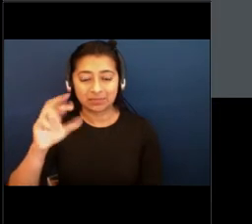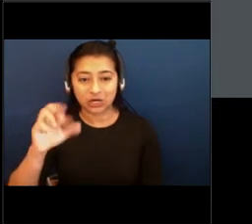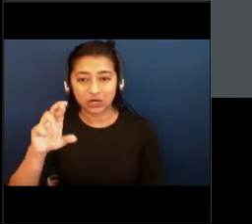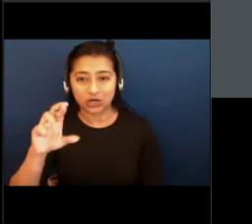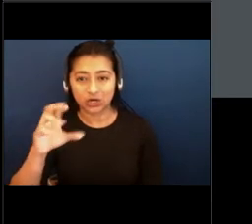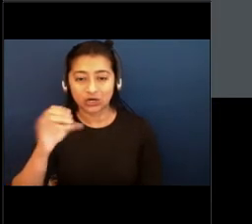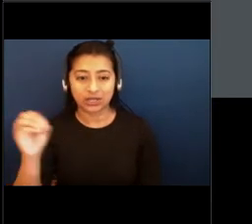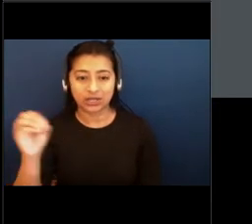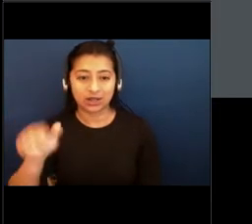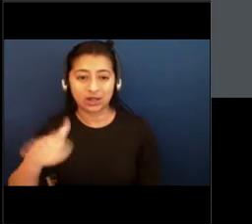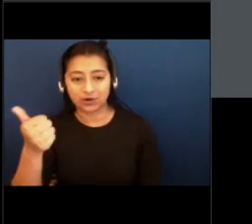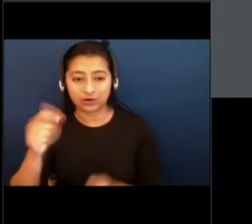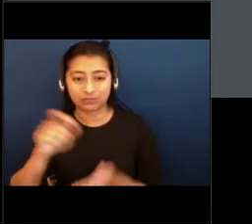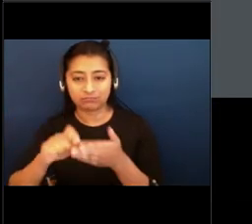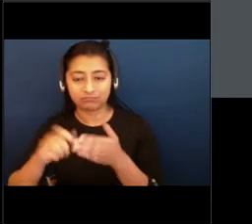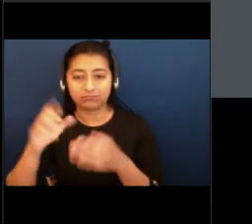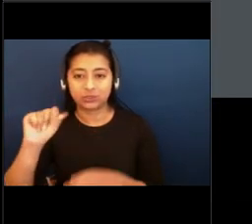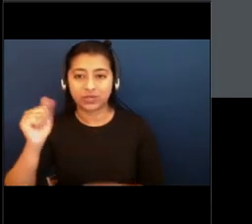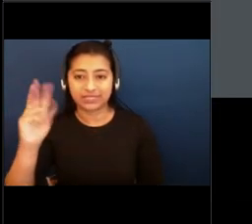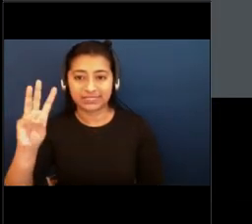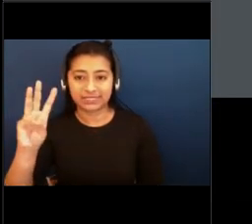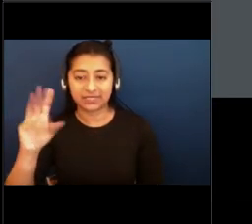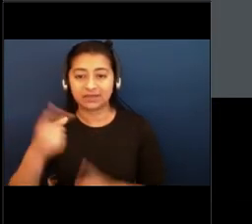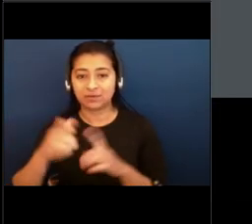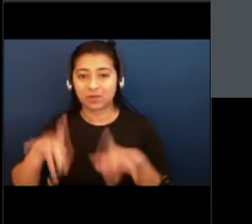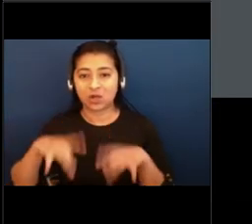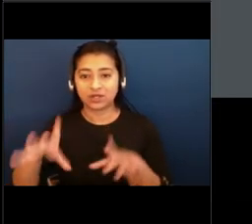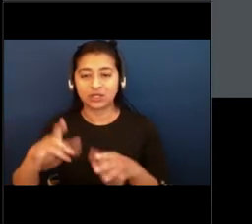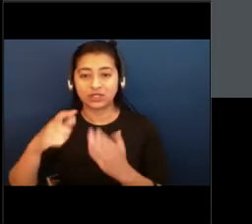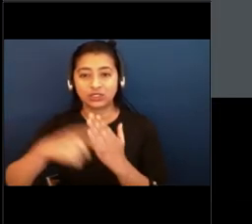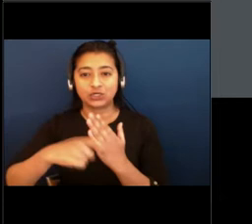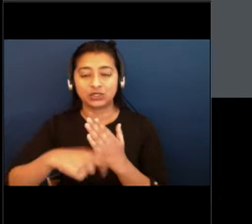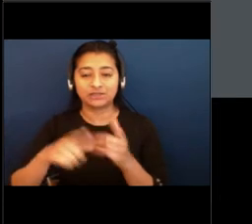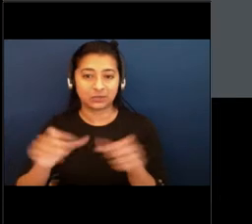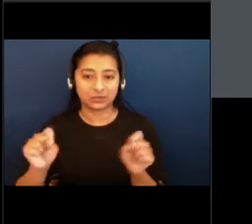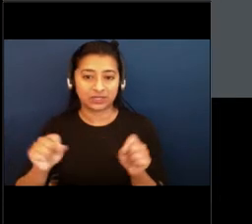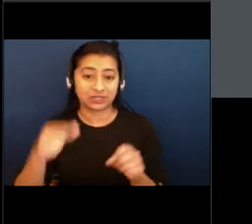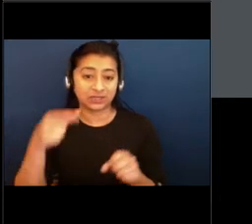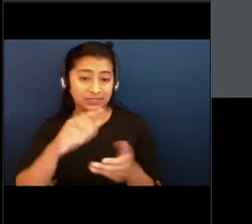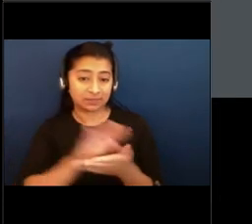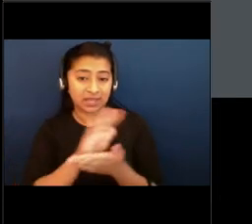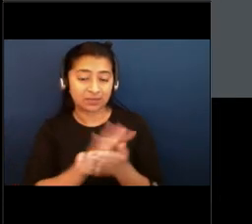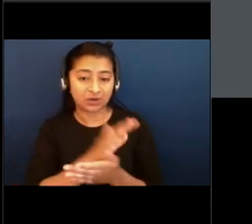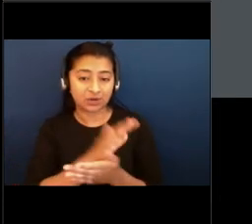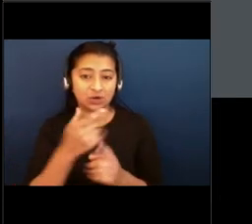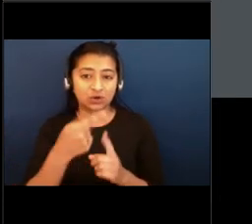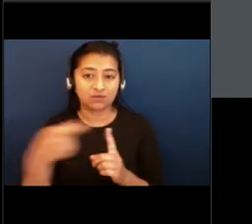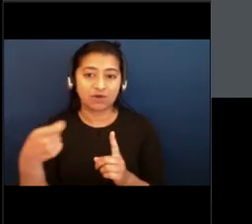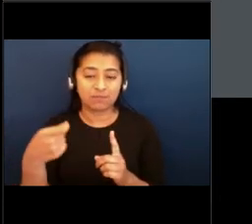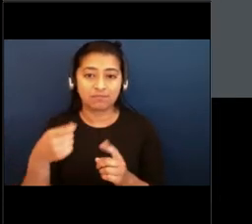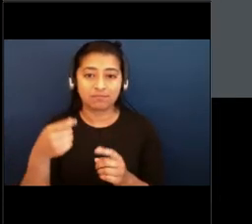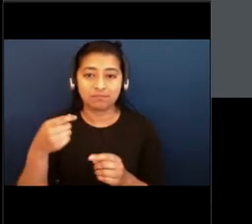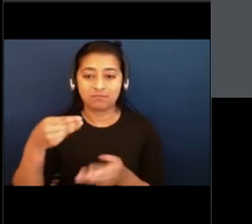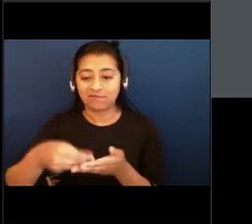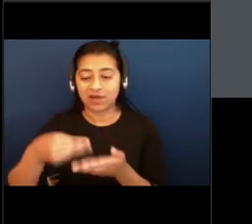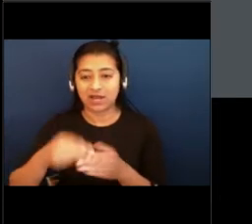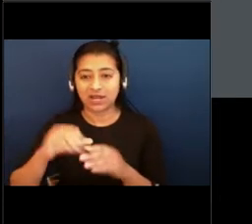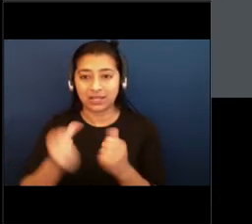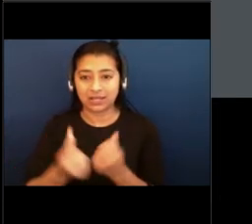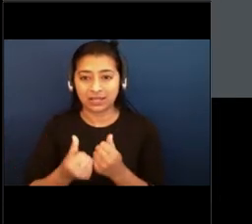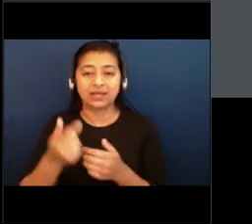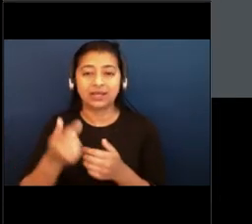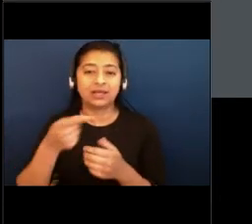in 2016 in the Australian Journal of Linguistics. And this paper is coming a bit also from funding agencies and wanting to be able